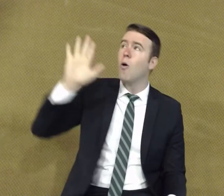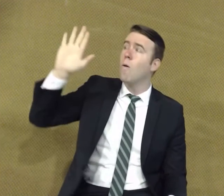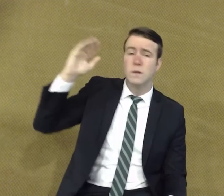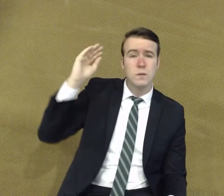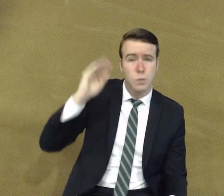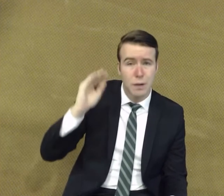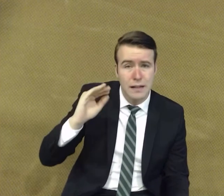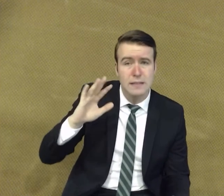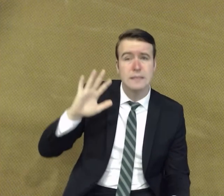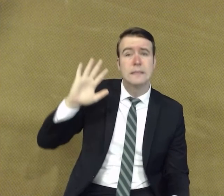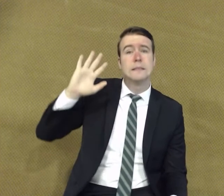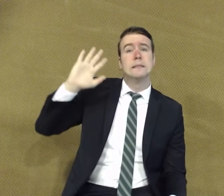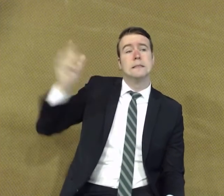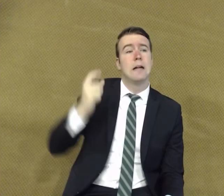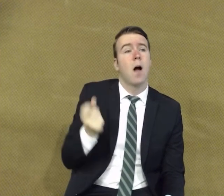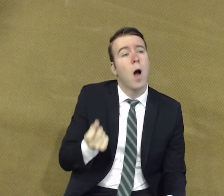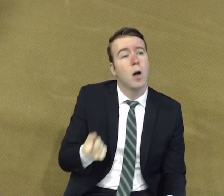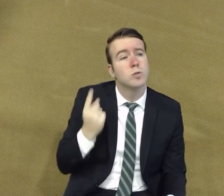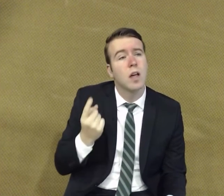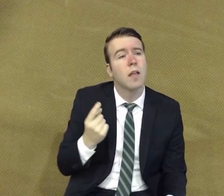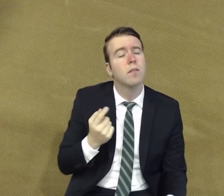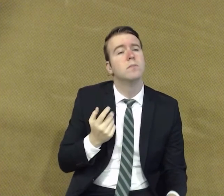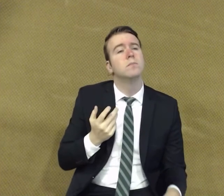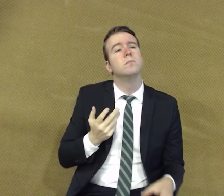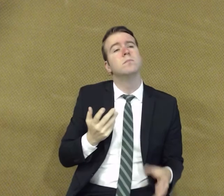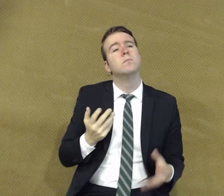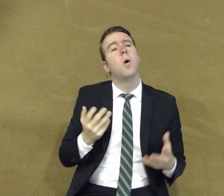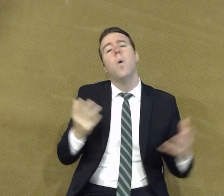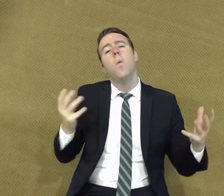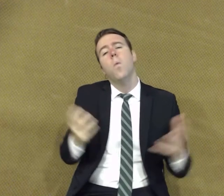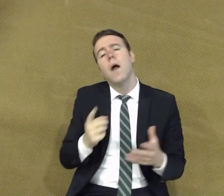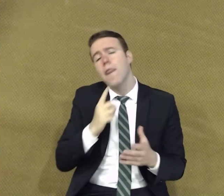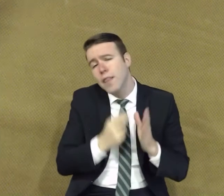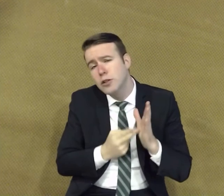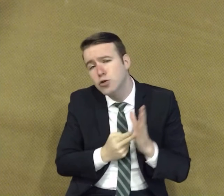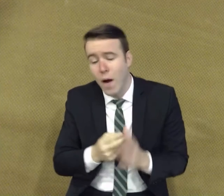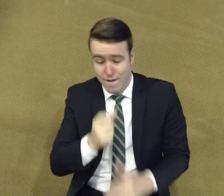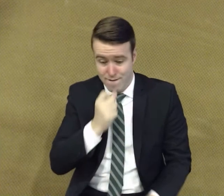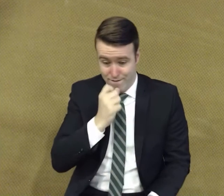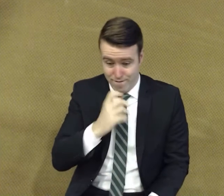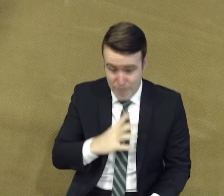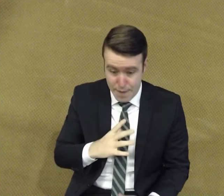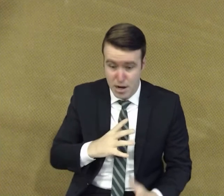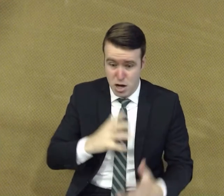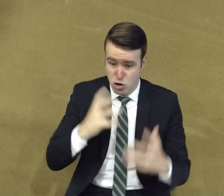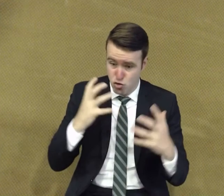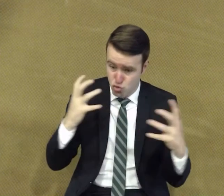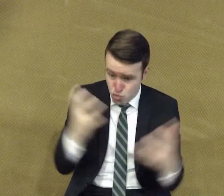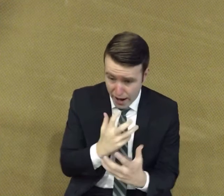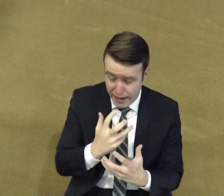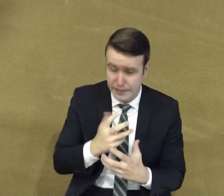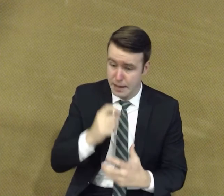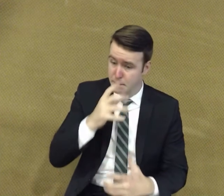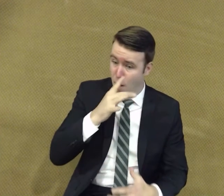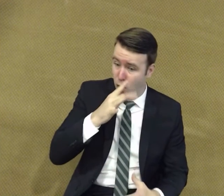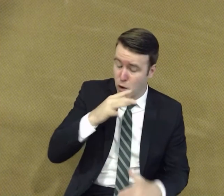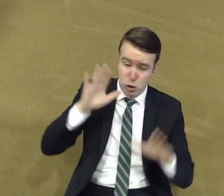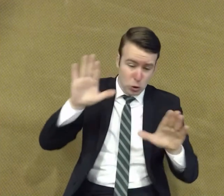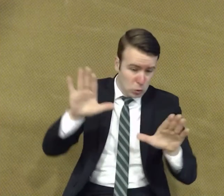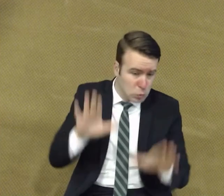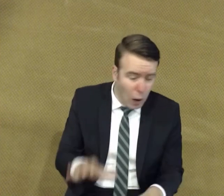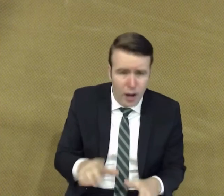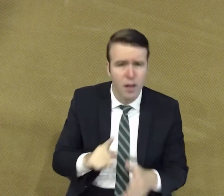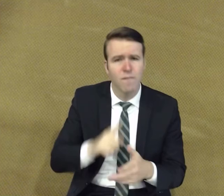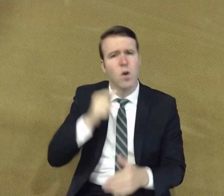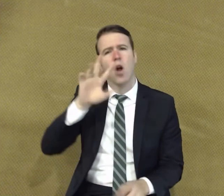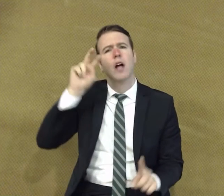in God's understanding, what is true feminine greatness and motherhood greatness?